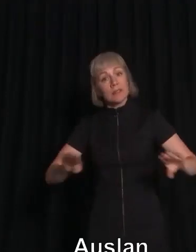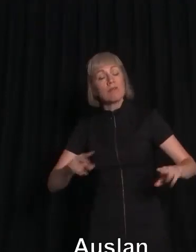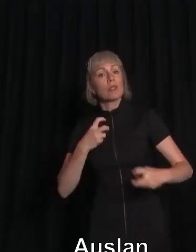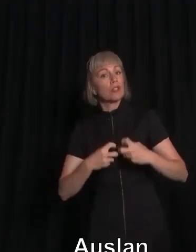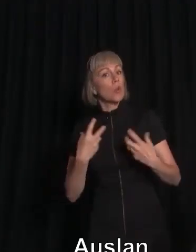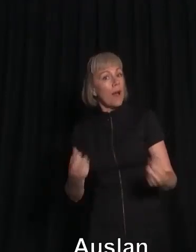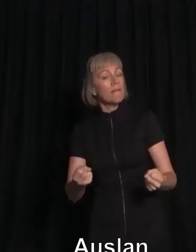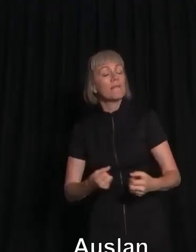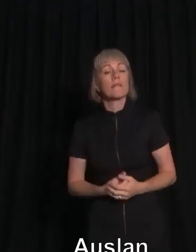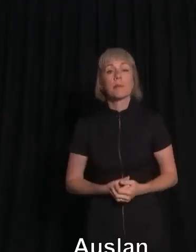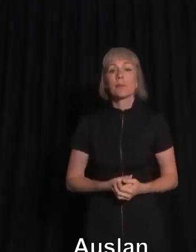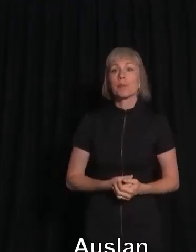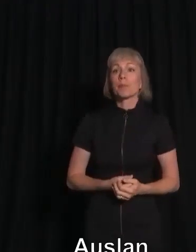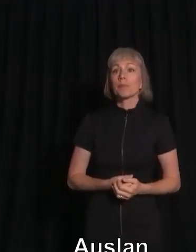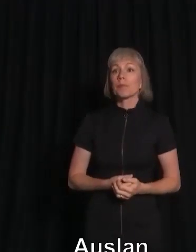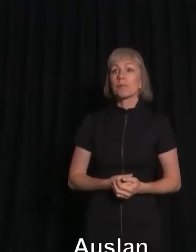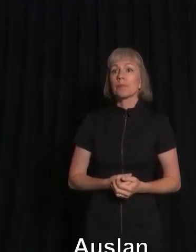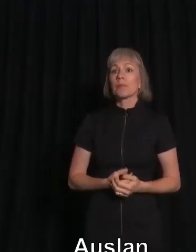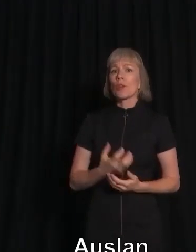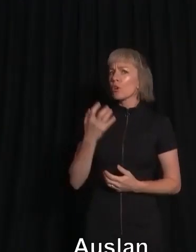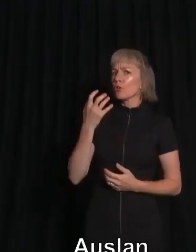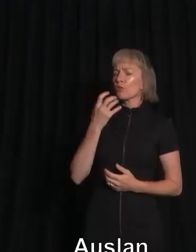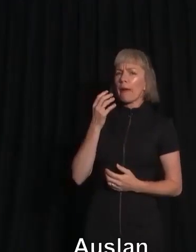I'll continue. Yeah, sorry, I'm just hearing something.